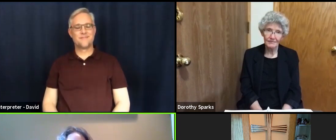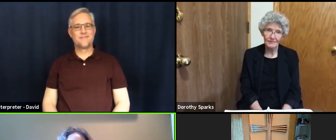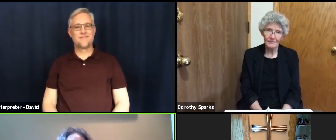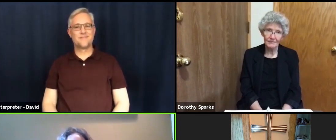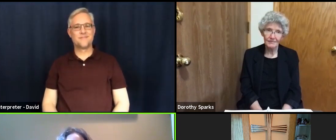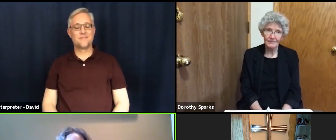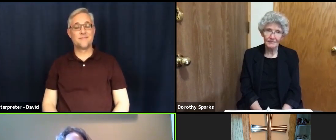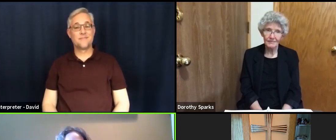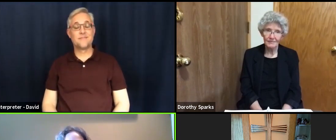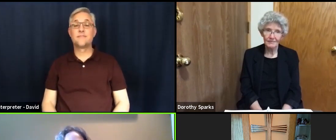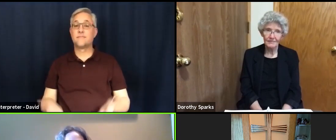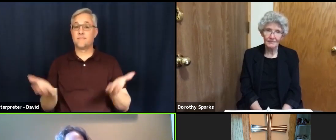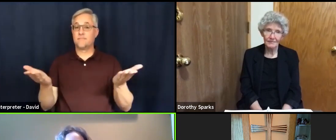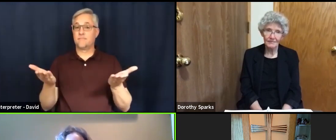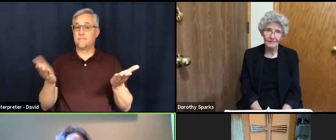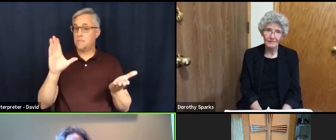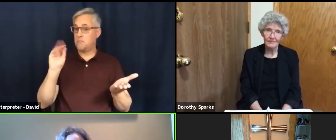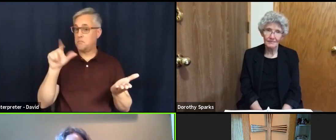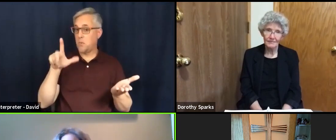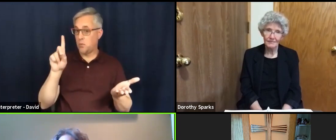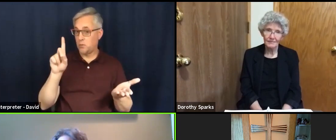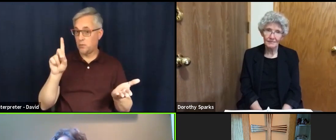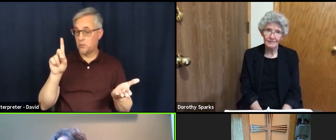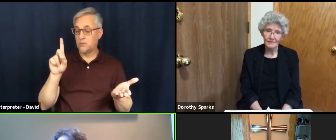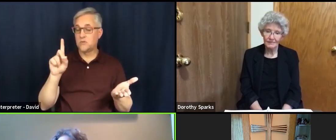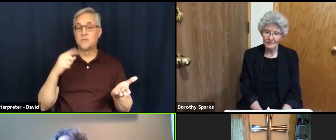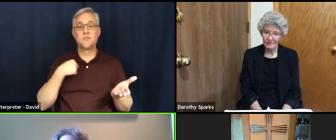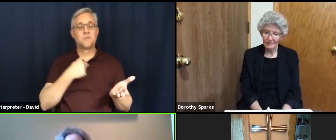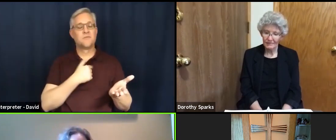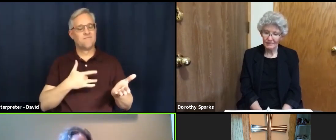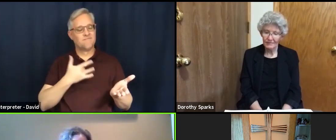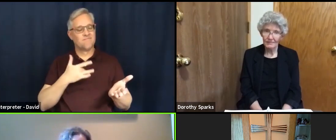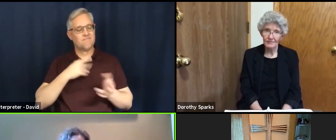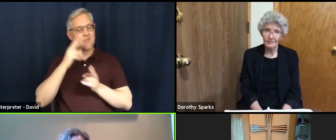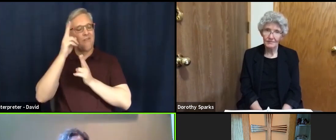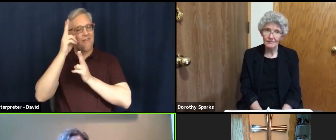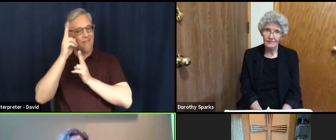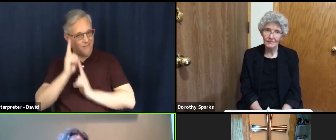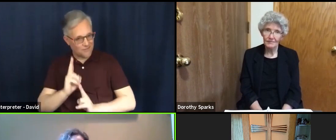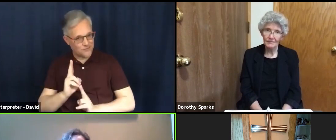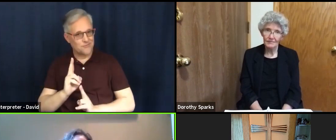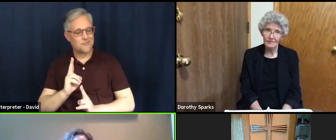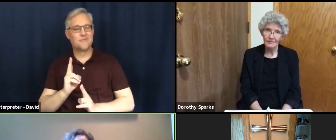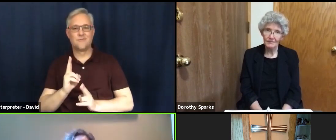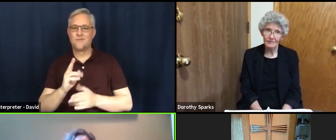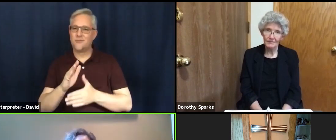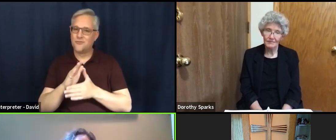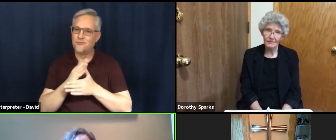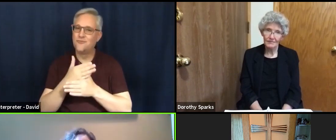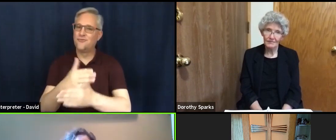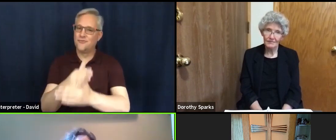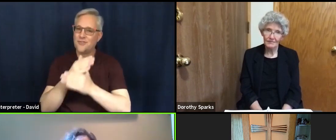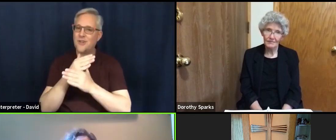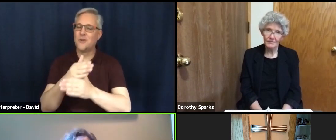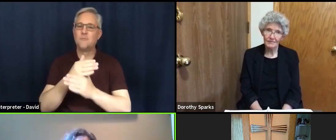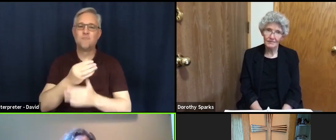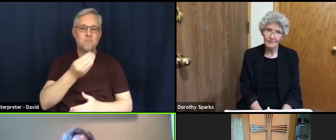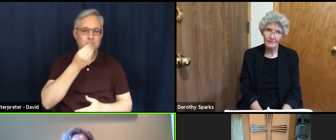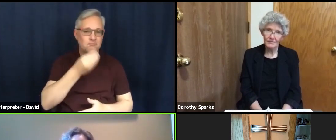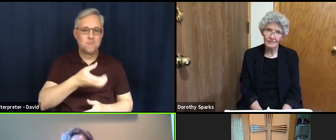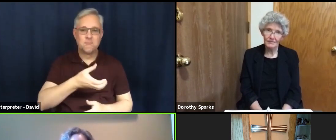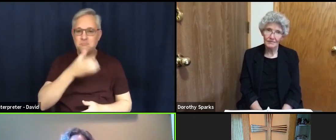At Bread of Life, we are honored to share this meal with any who